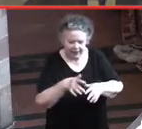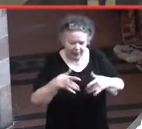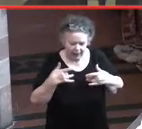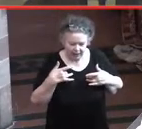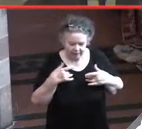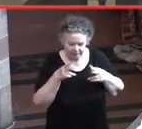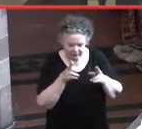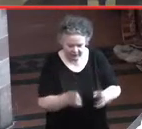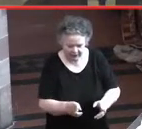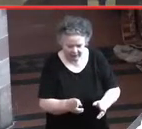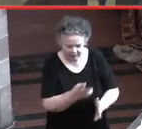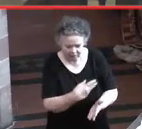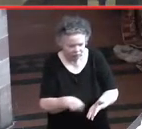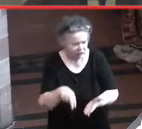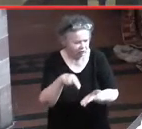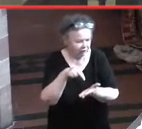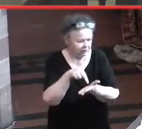resurrection.